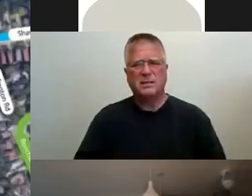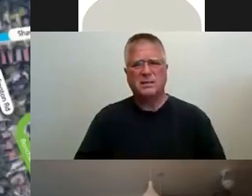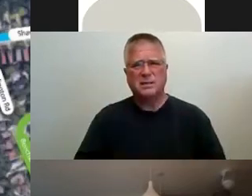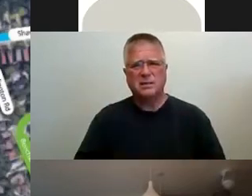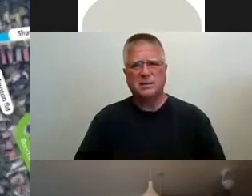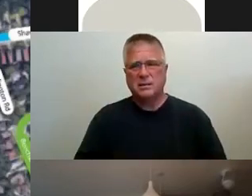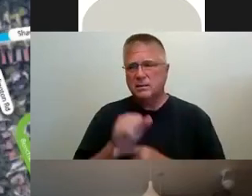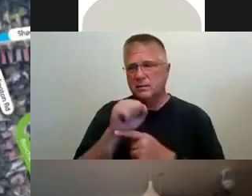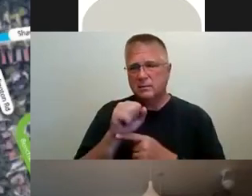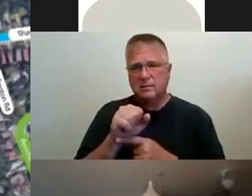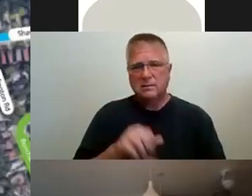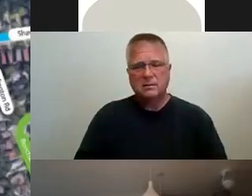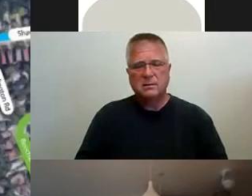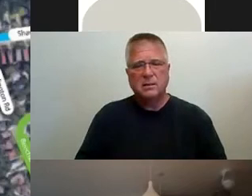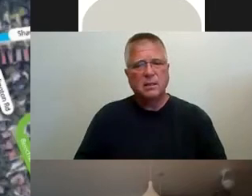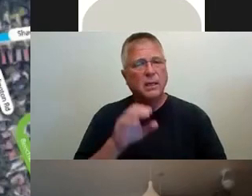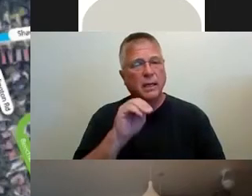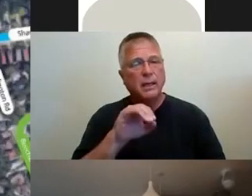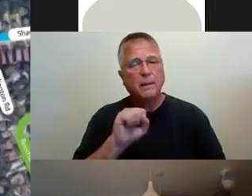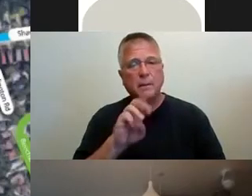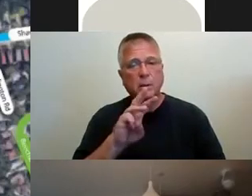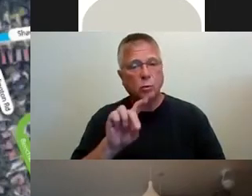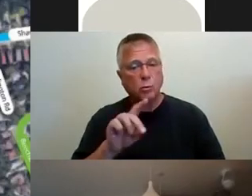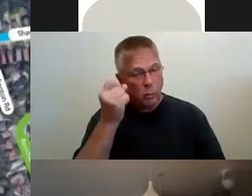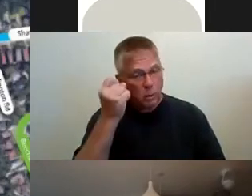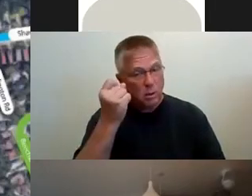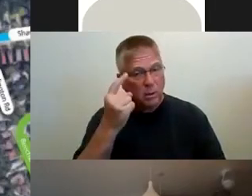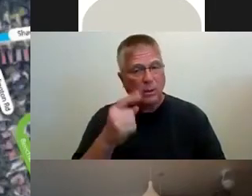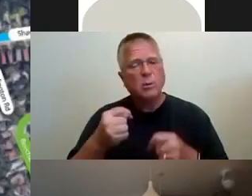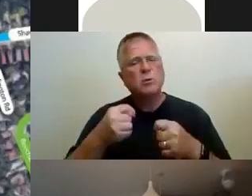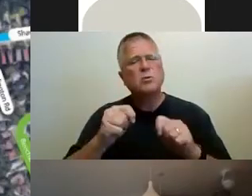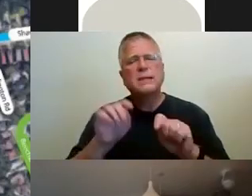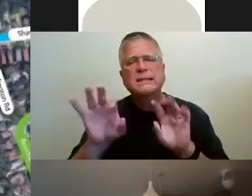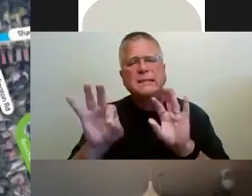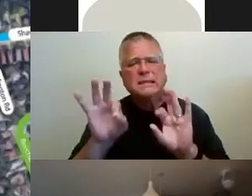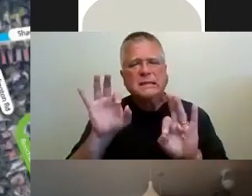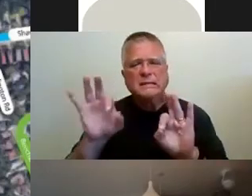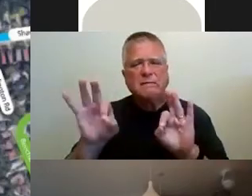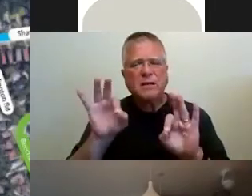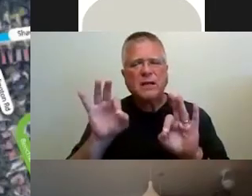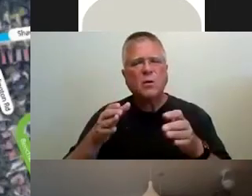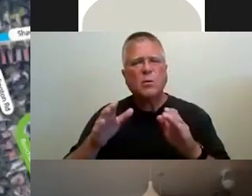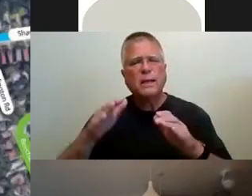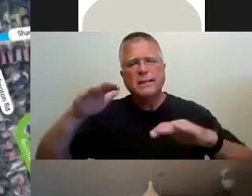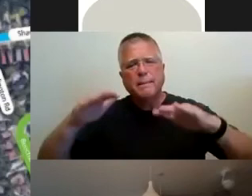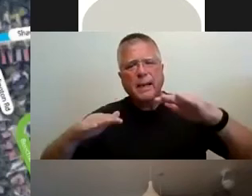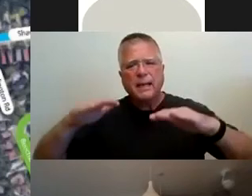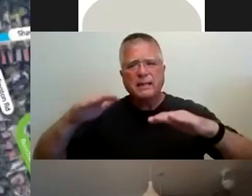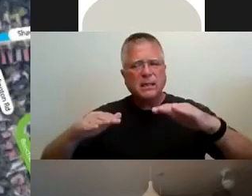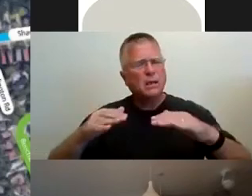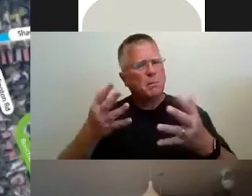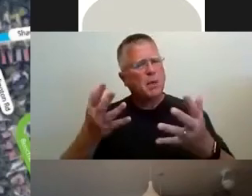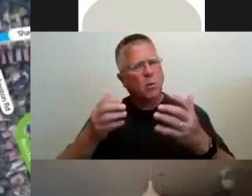Yes. And Ms. Lloyd, we do understand that, and we're trying to find a way to balance them. I want to